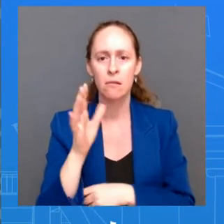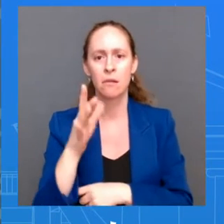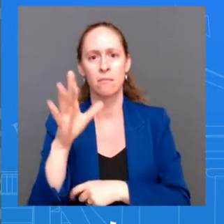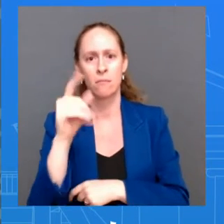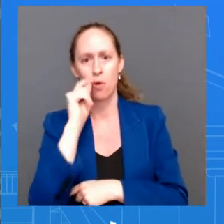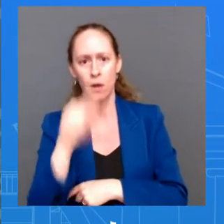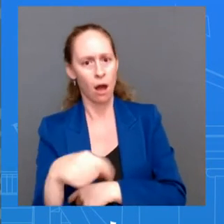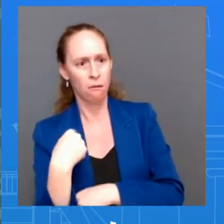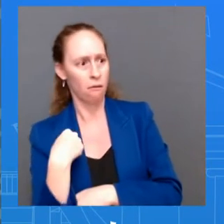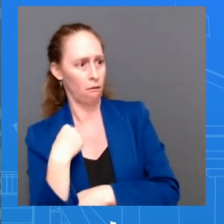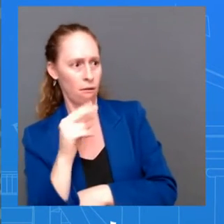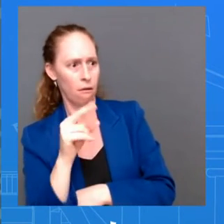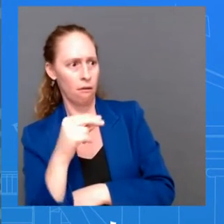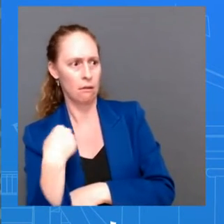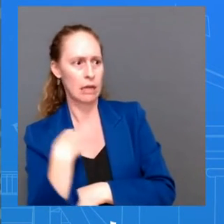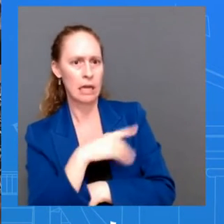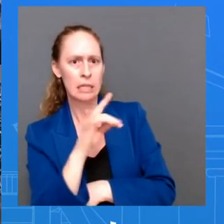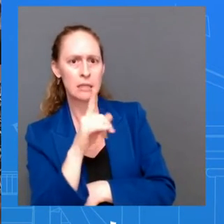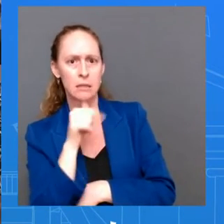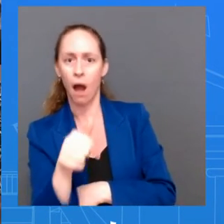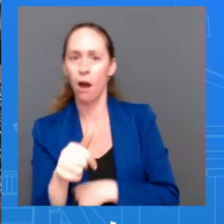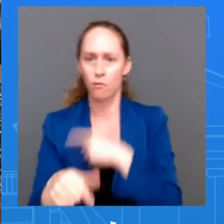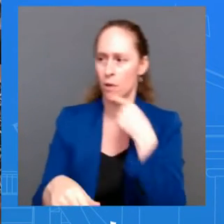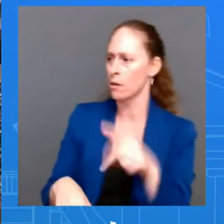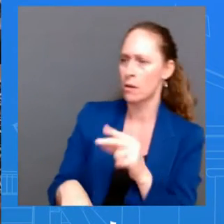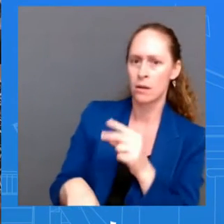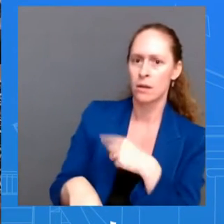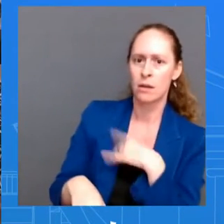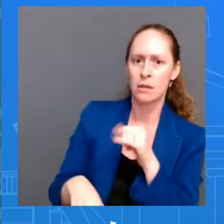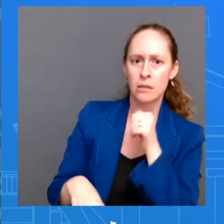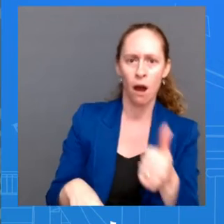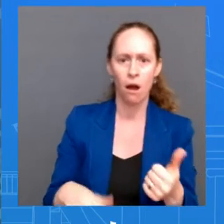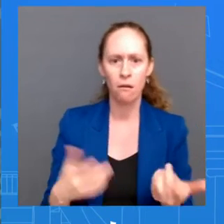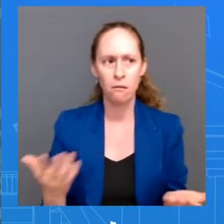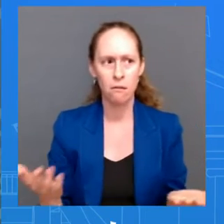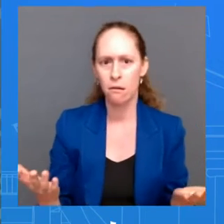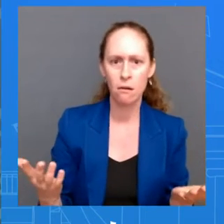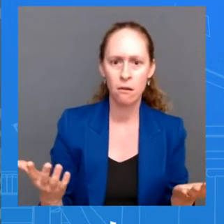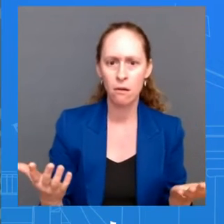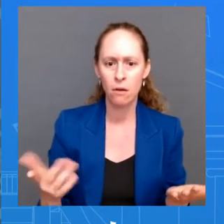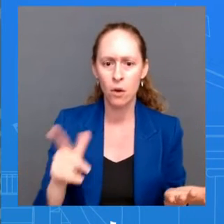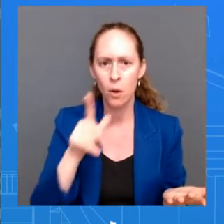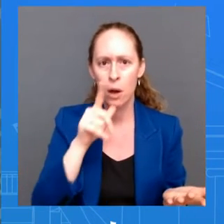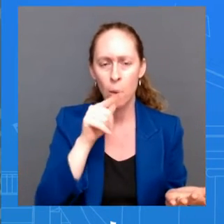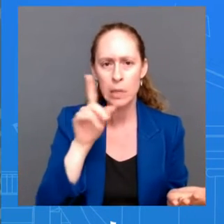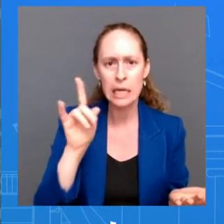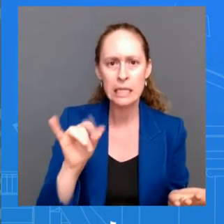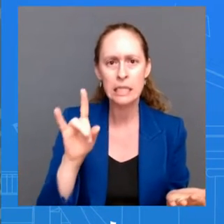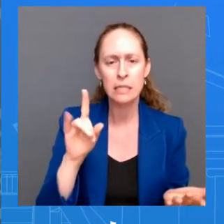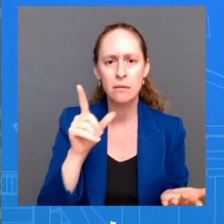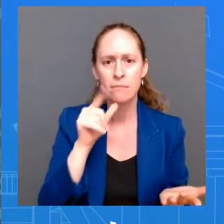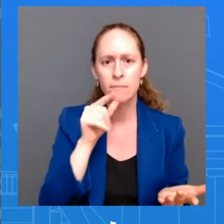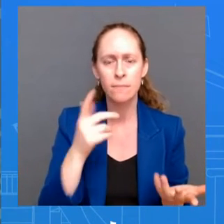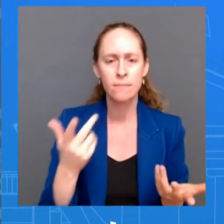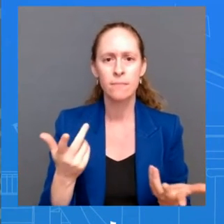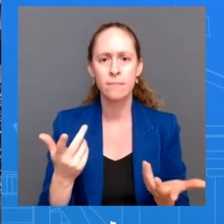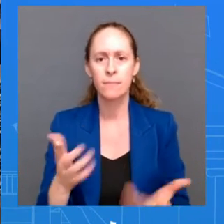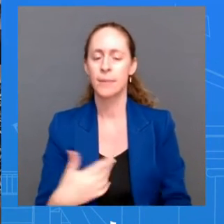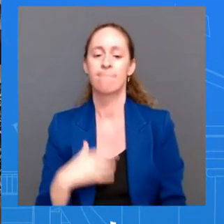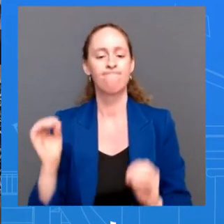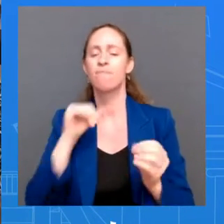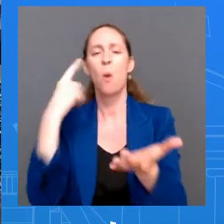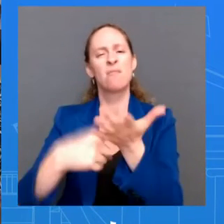have seen the reportings. Okay. But no sense of who's responsible. Yeah, we're just not going to speak to that at this time. Okay. And on one other